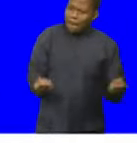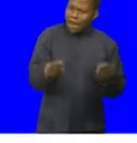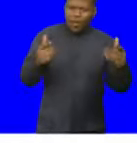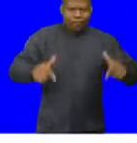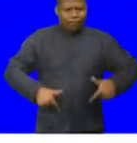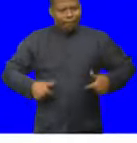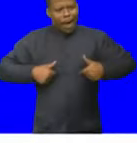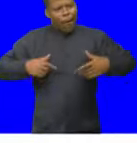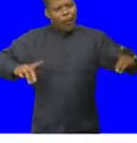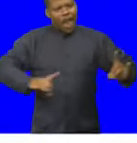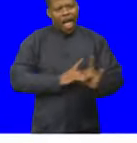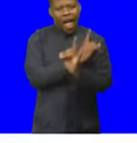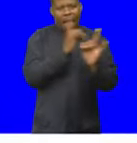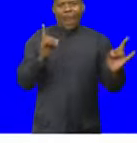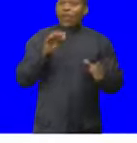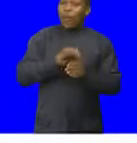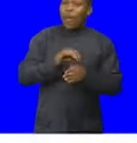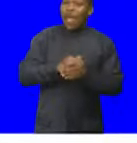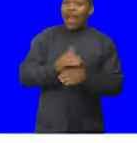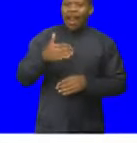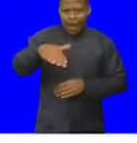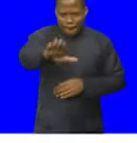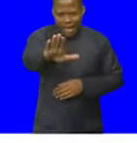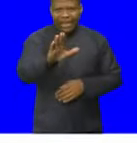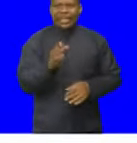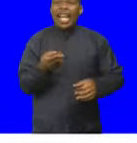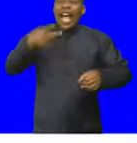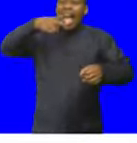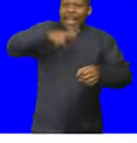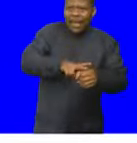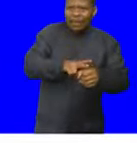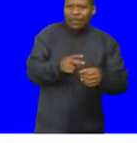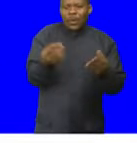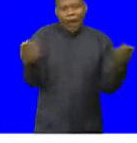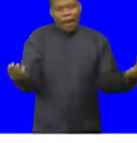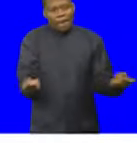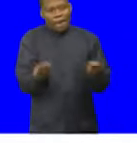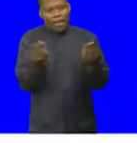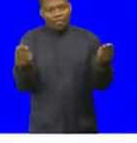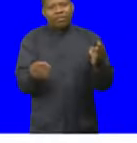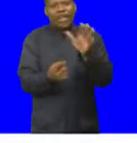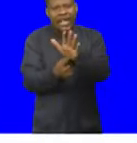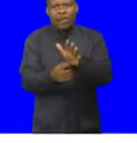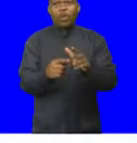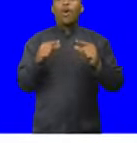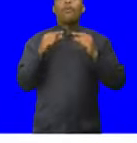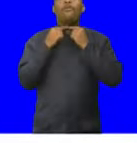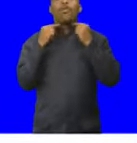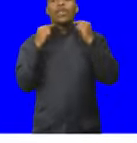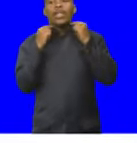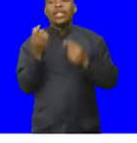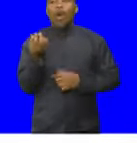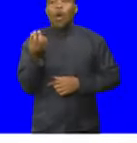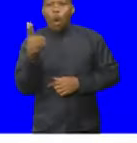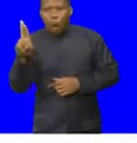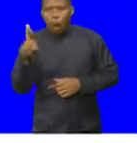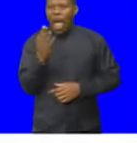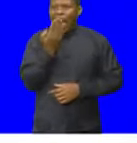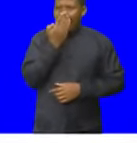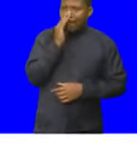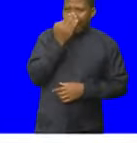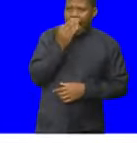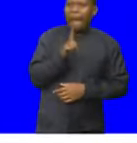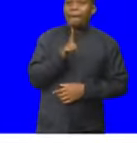baphile loku kuhambisana nekuthi wonke wonke noma ngumfundisi noma esigangi